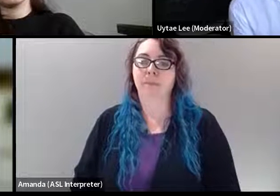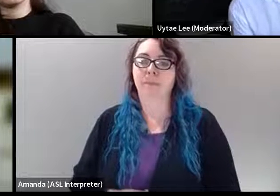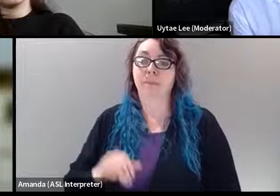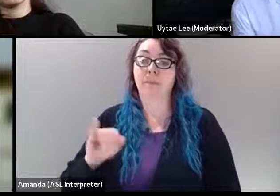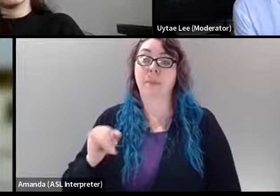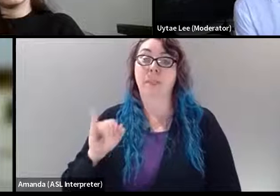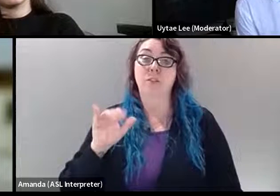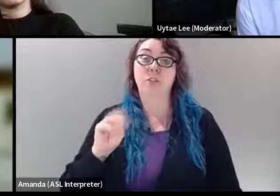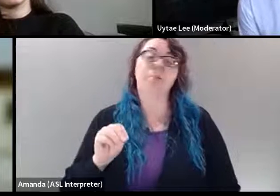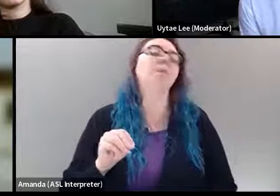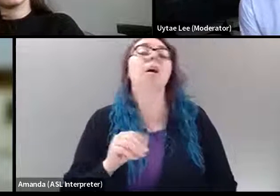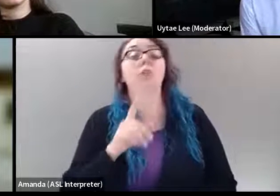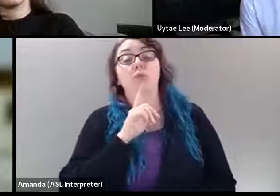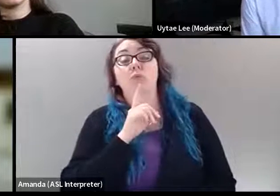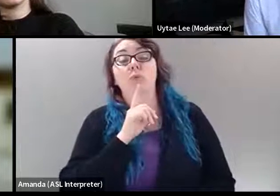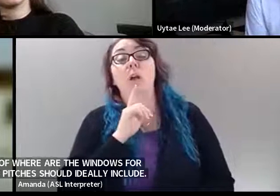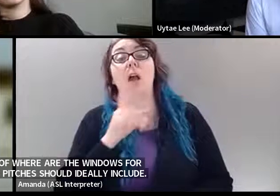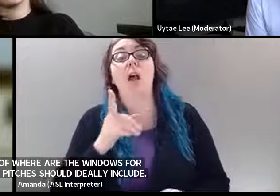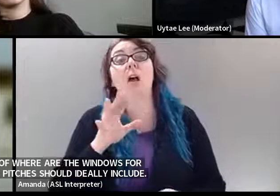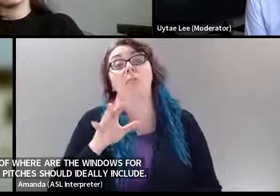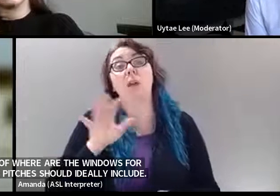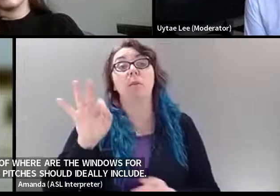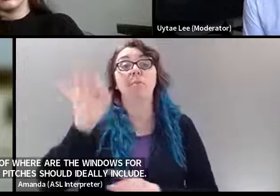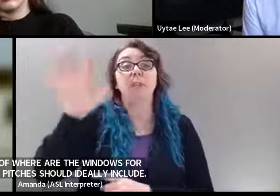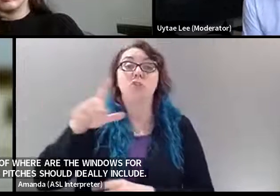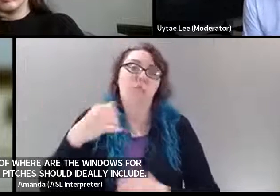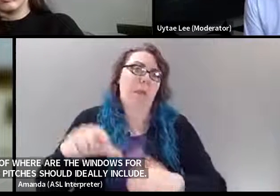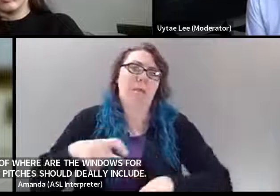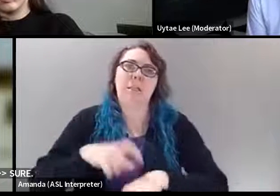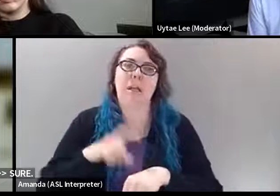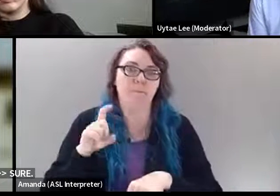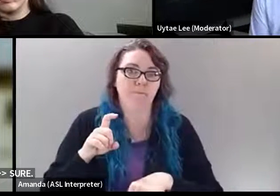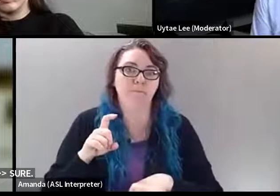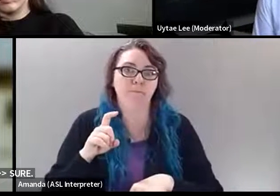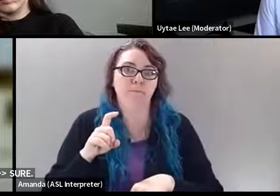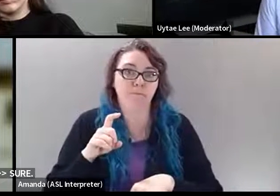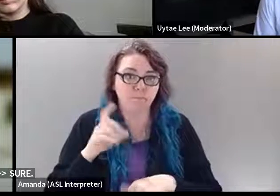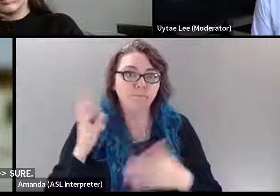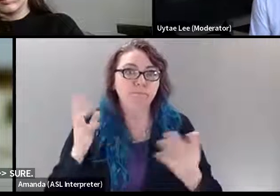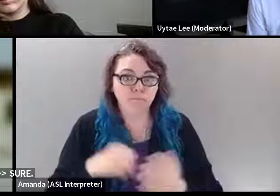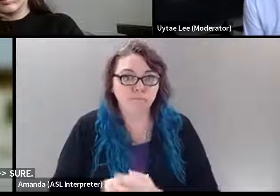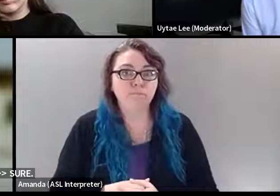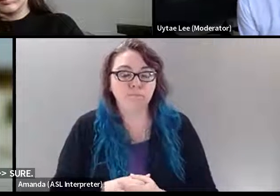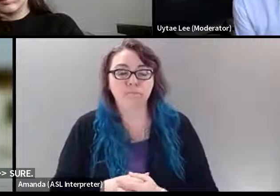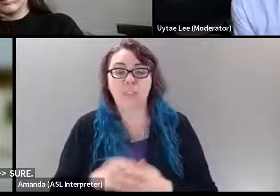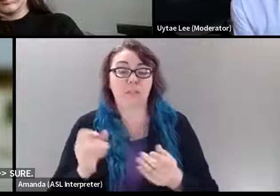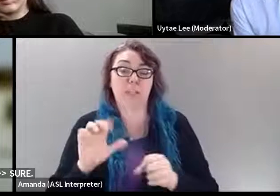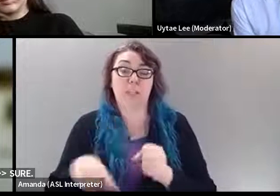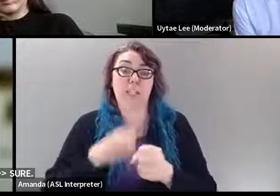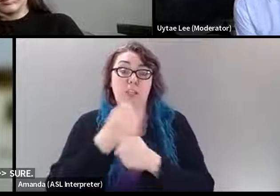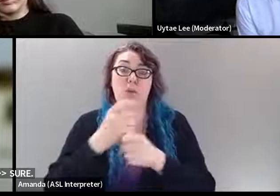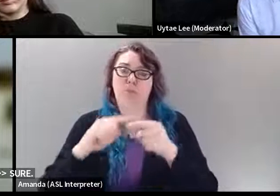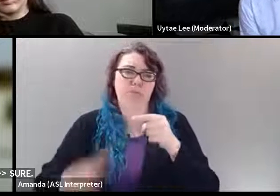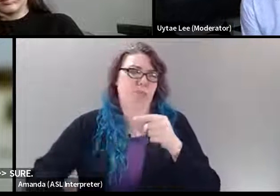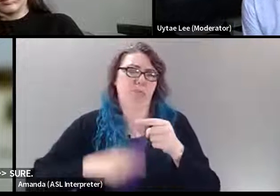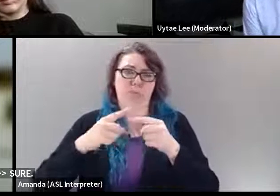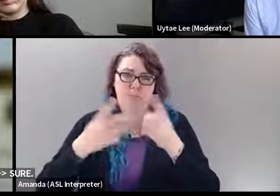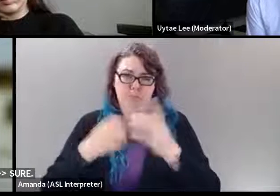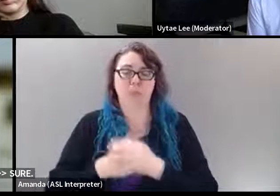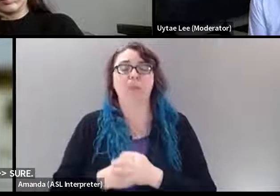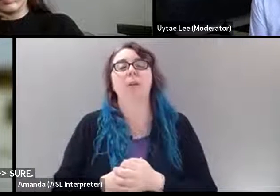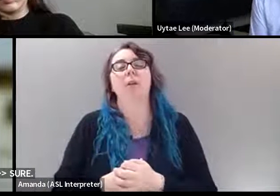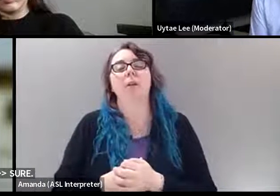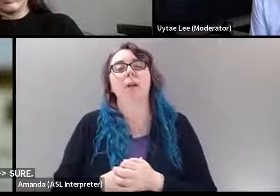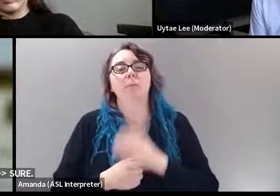of deadlines for pitching, so you can pitch us year round. We do make decisions throughout the year on, especially on